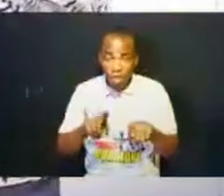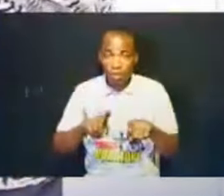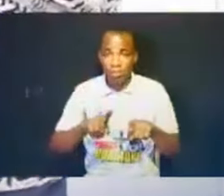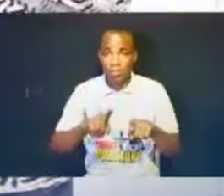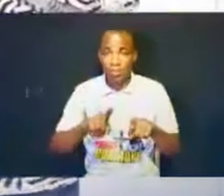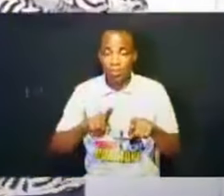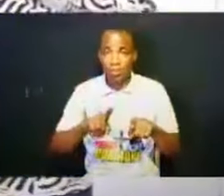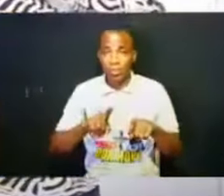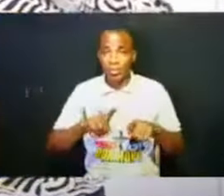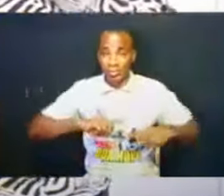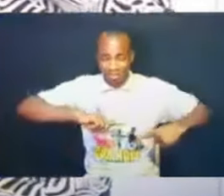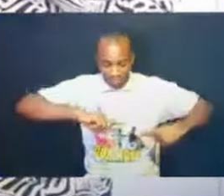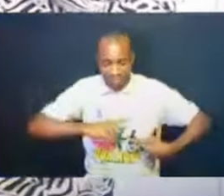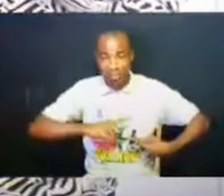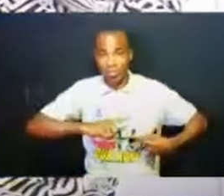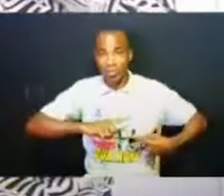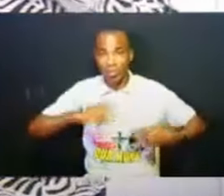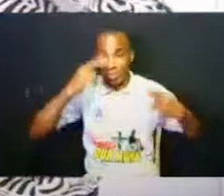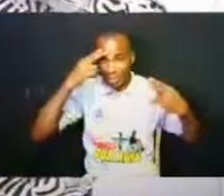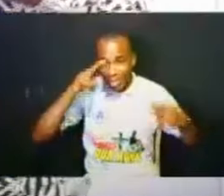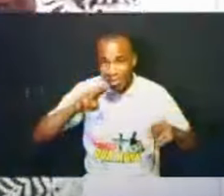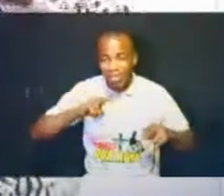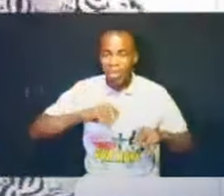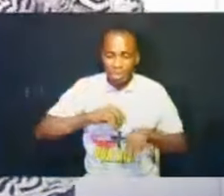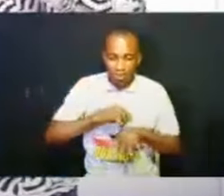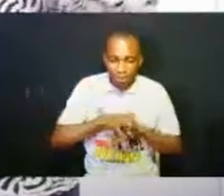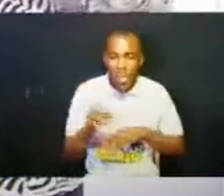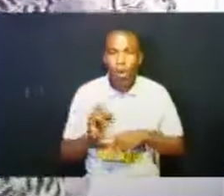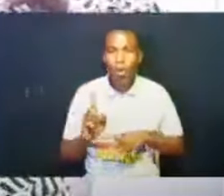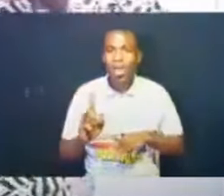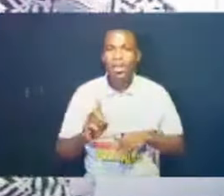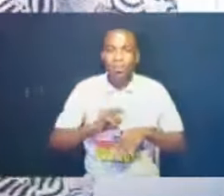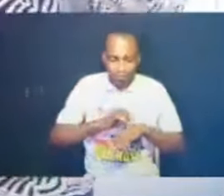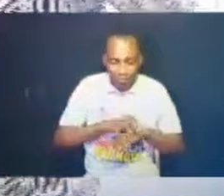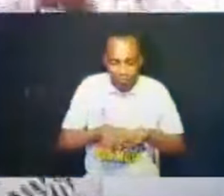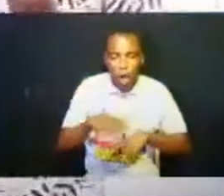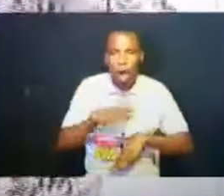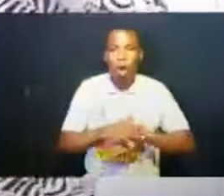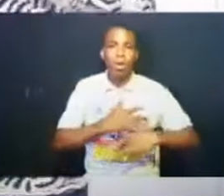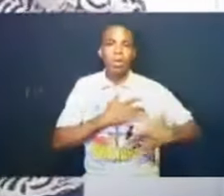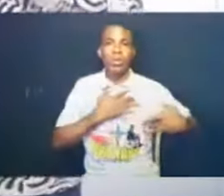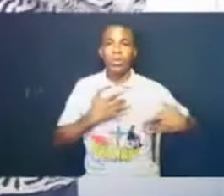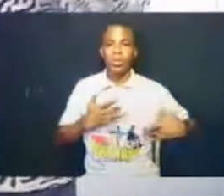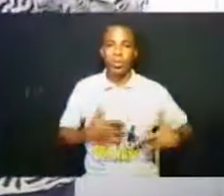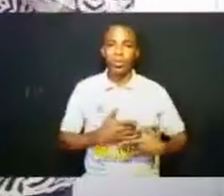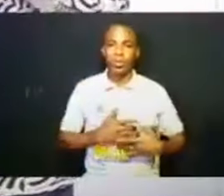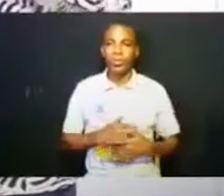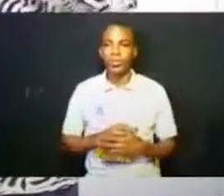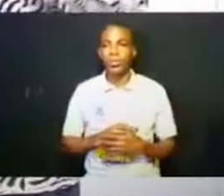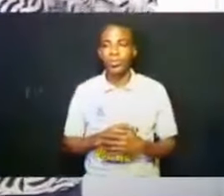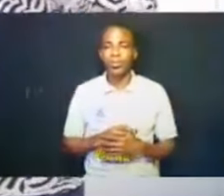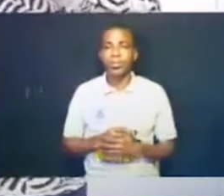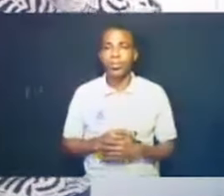bitter roots. This bitter roots grows within the heart. Now, when you know anything, be a nini ama me yo how enfam amo. No